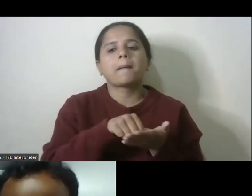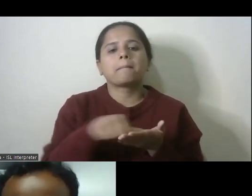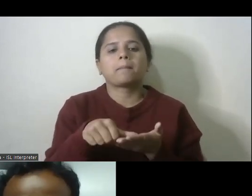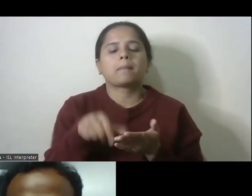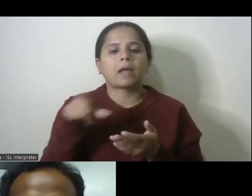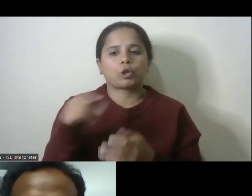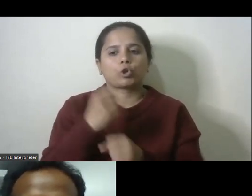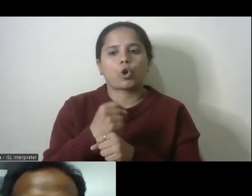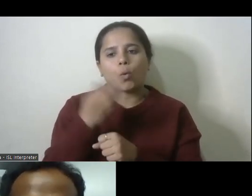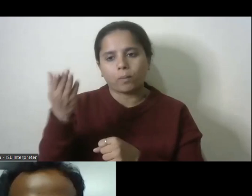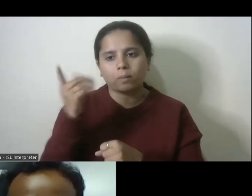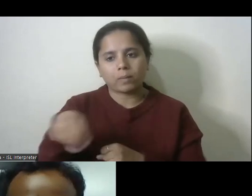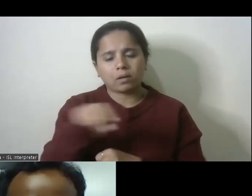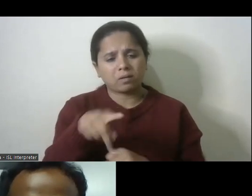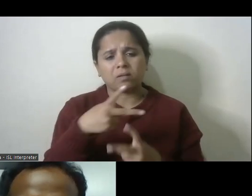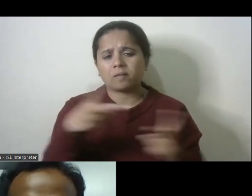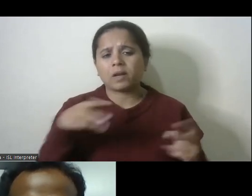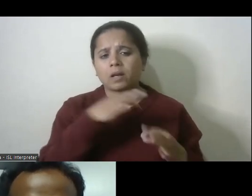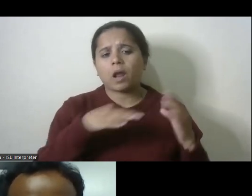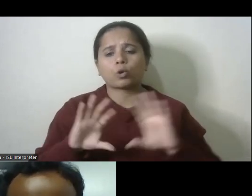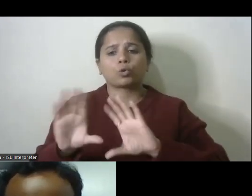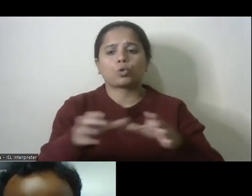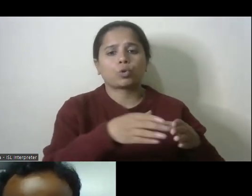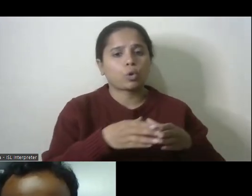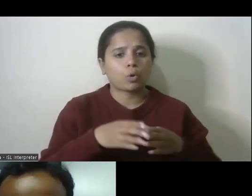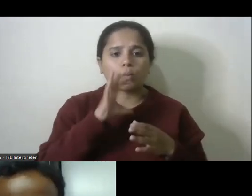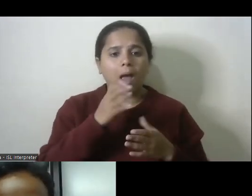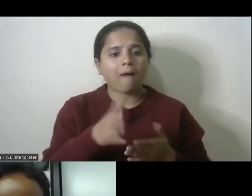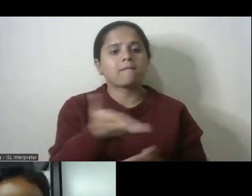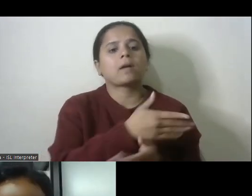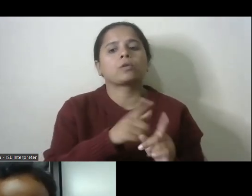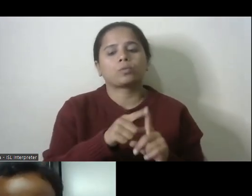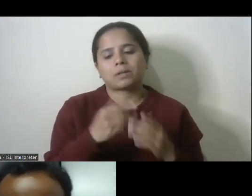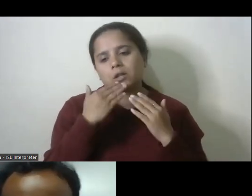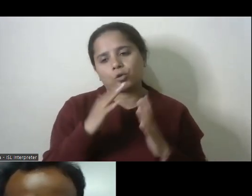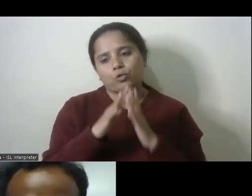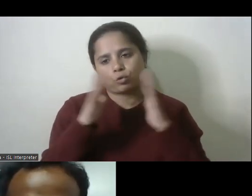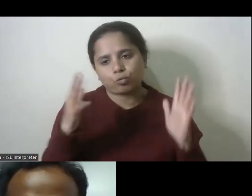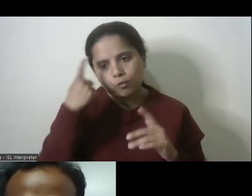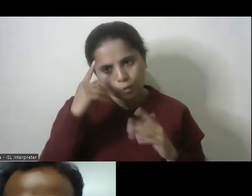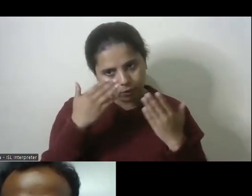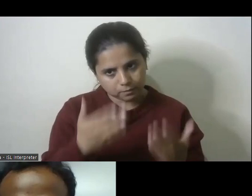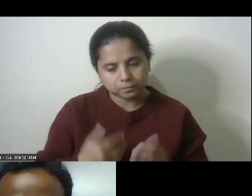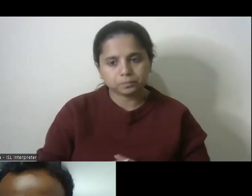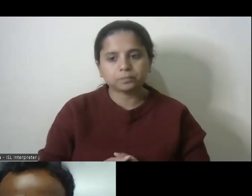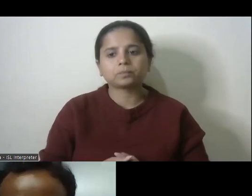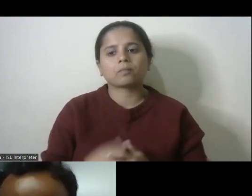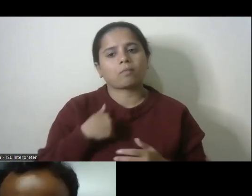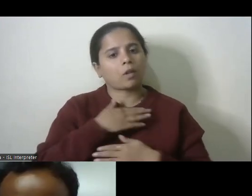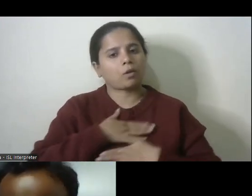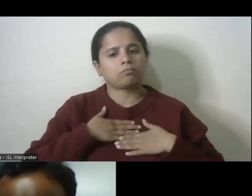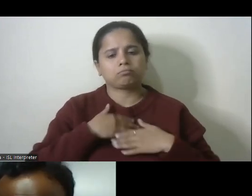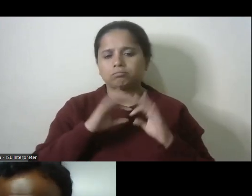state where you have a homogeneous caste group which actually implementing that. So thank you so much for that. We enjoyed a